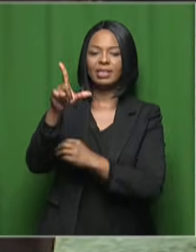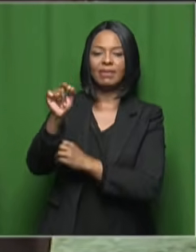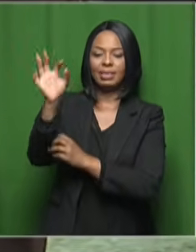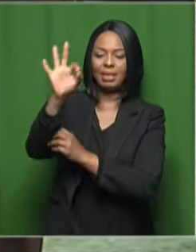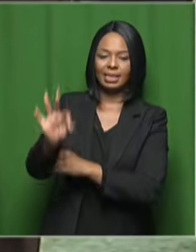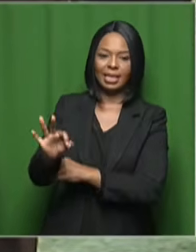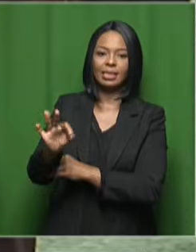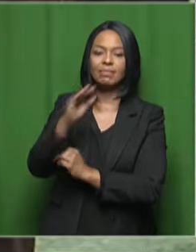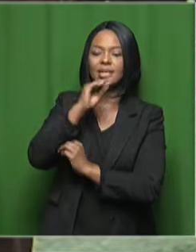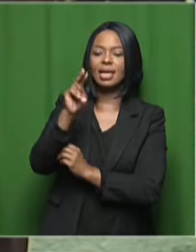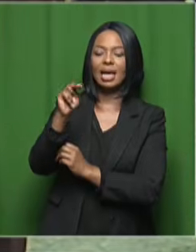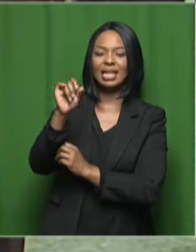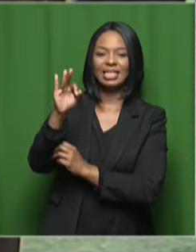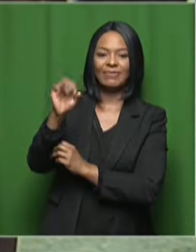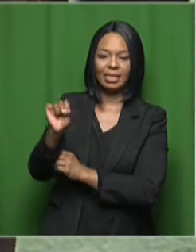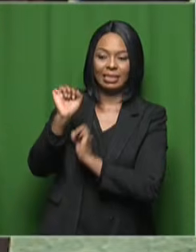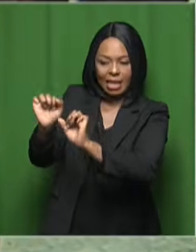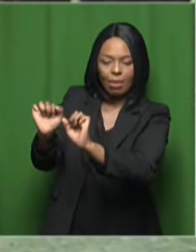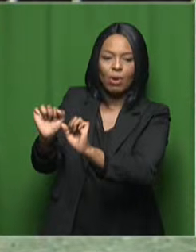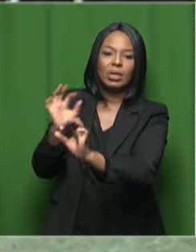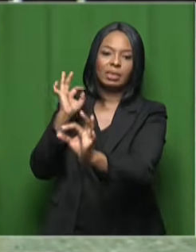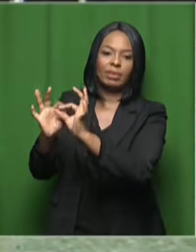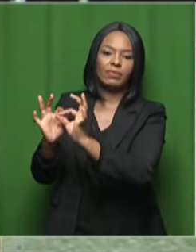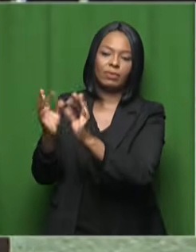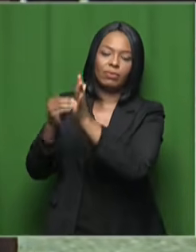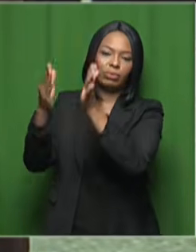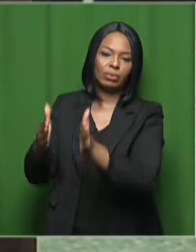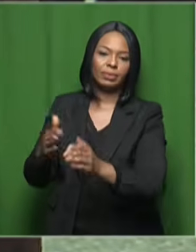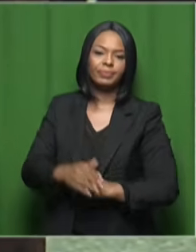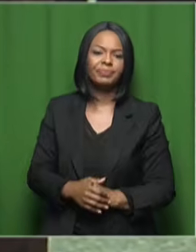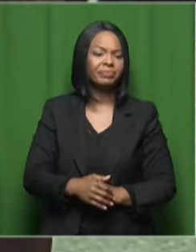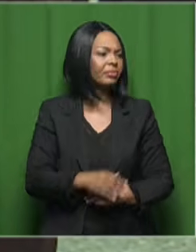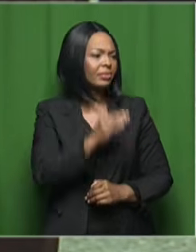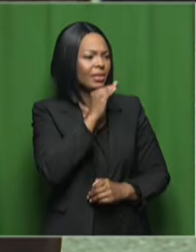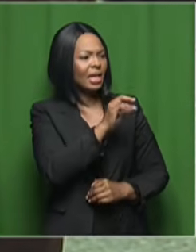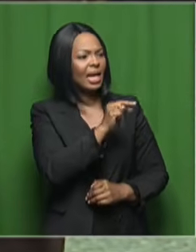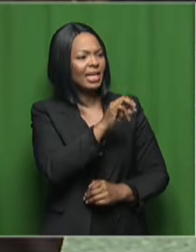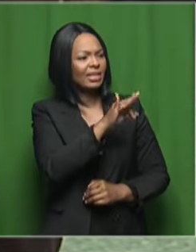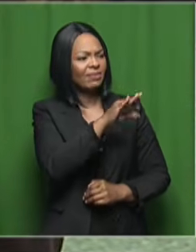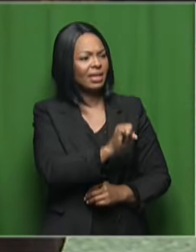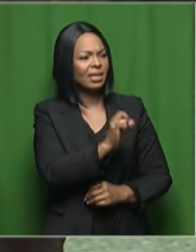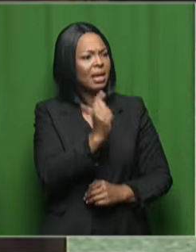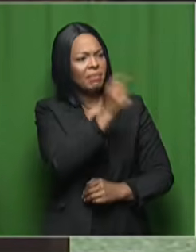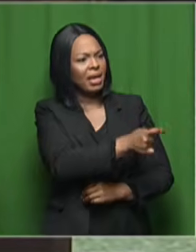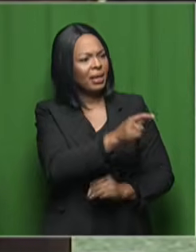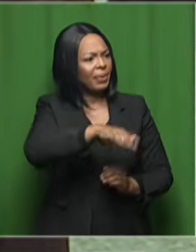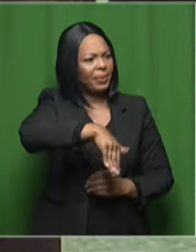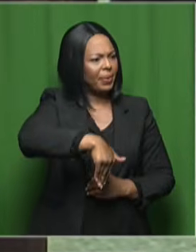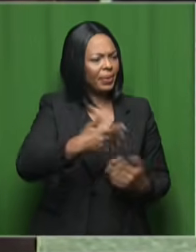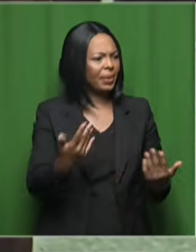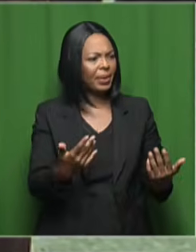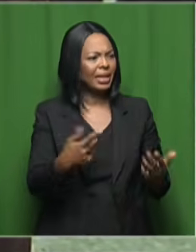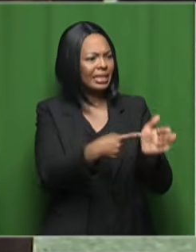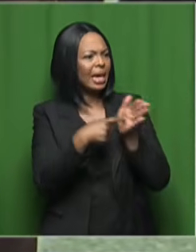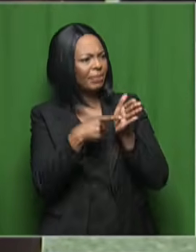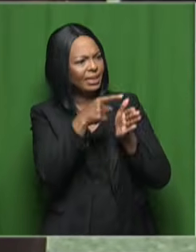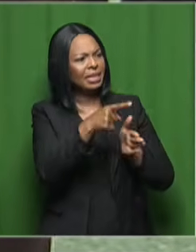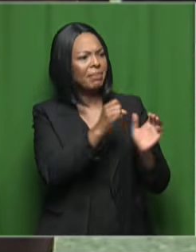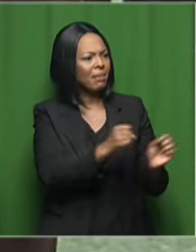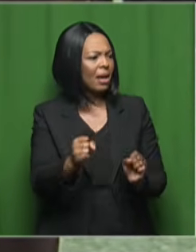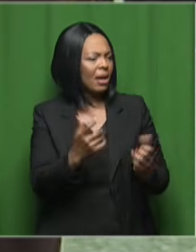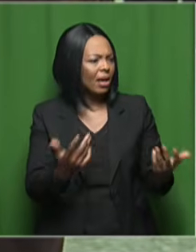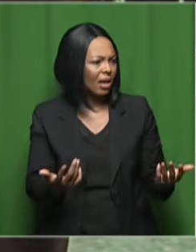is NSFAS students. So NSFAS hasn't paid, obviously. We've got outstanding debt, still hasn't paid for this year. What do you do with the students?